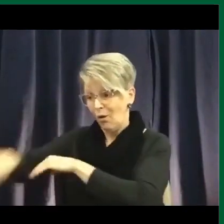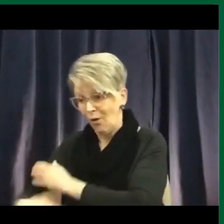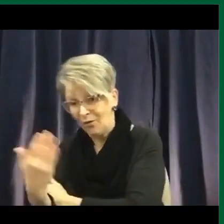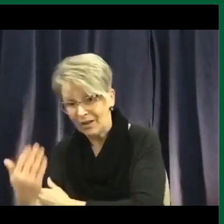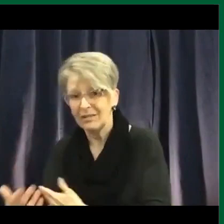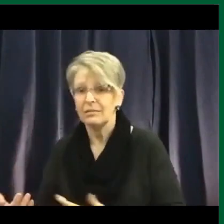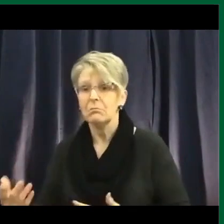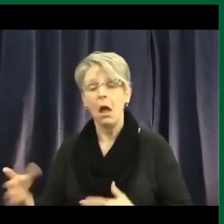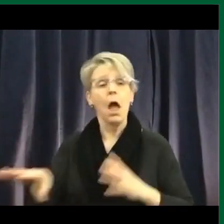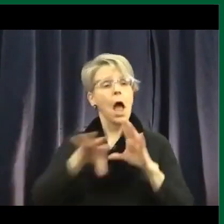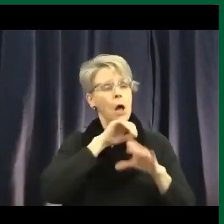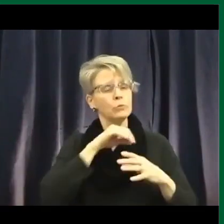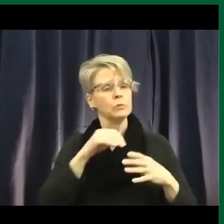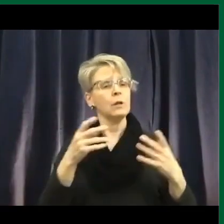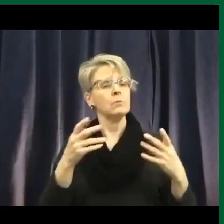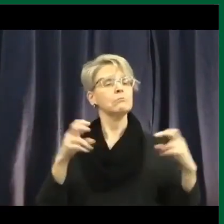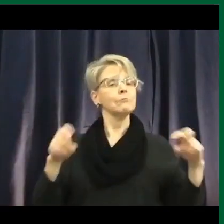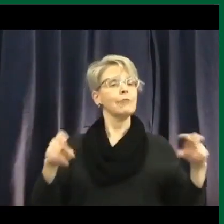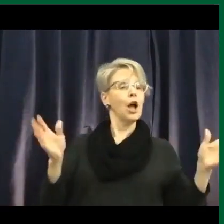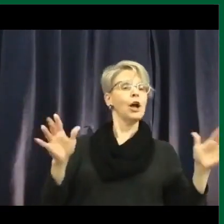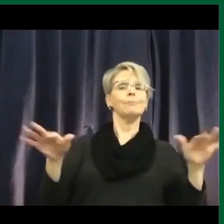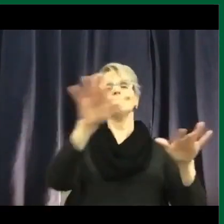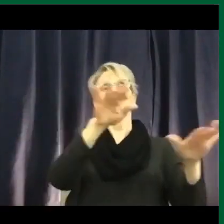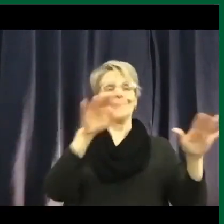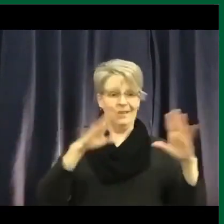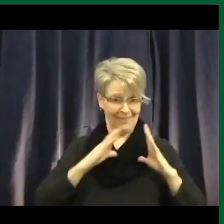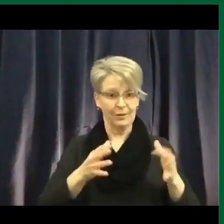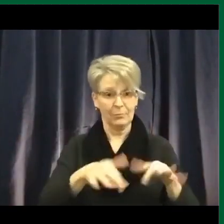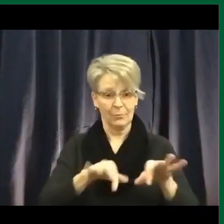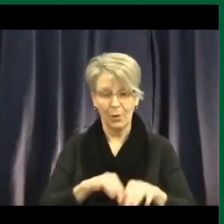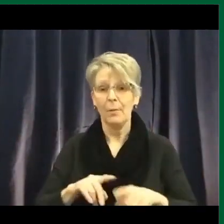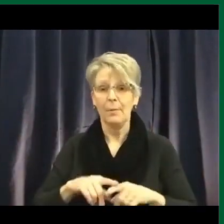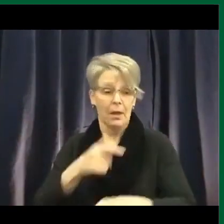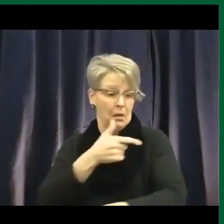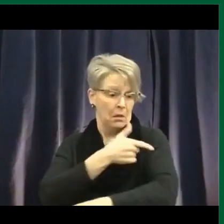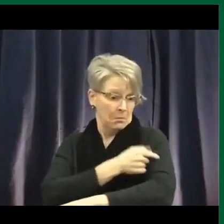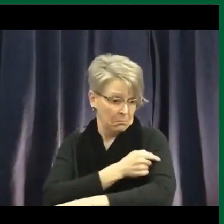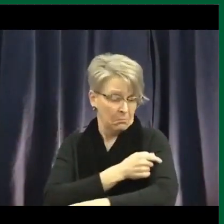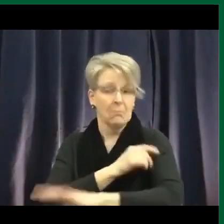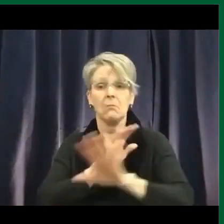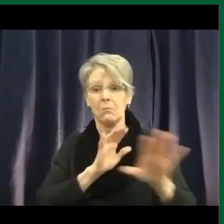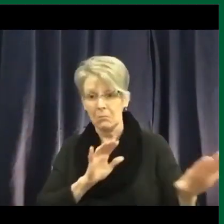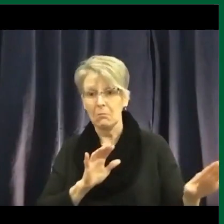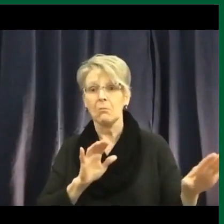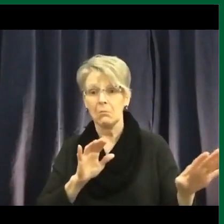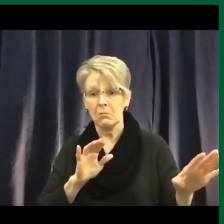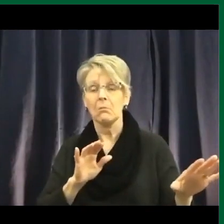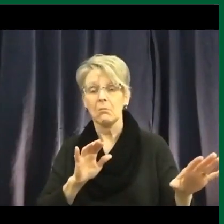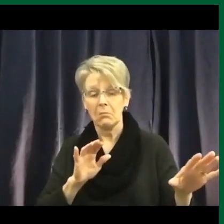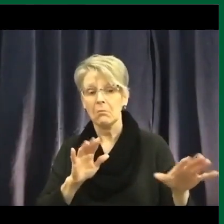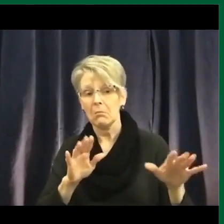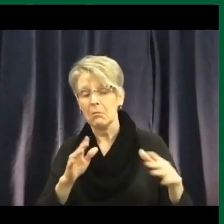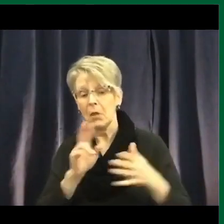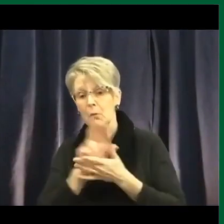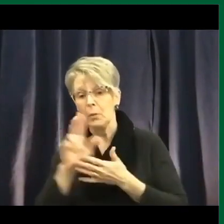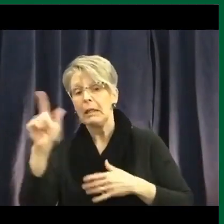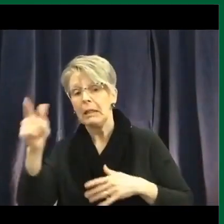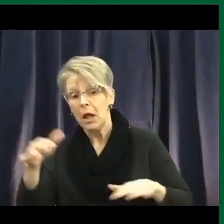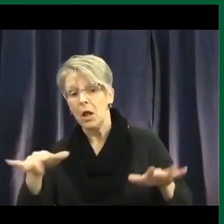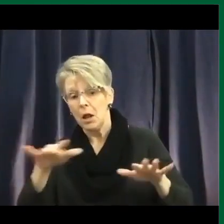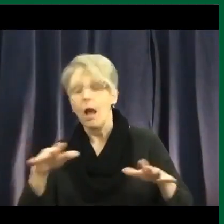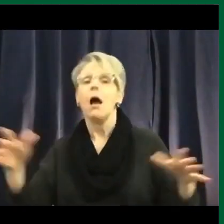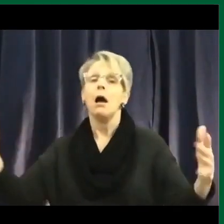outdoors is still important. Once you're vaccinated with at least 1 dose and 3 weeks out, looking at what the general case numbers are, what the situation